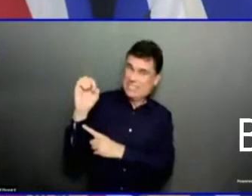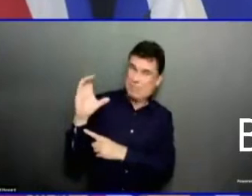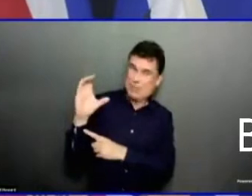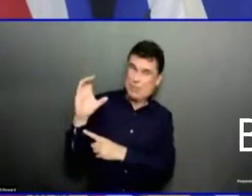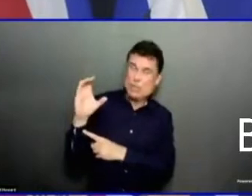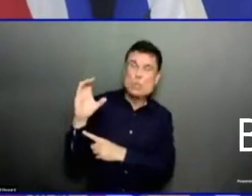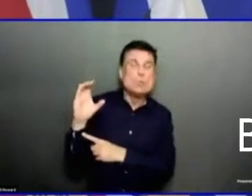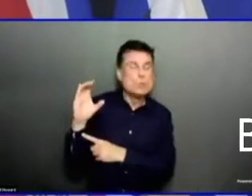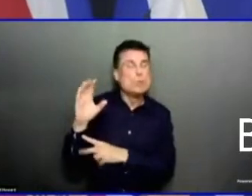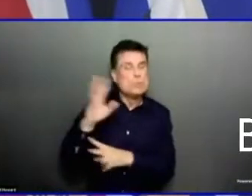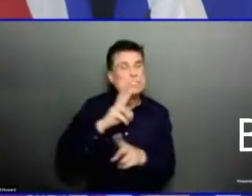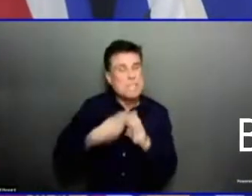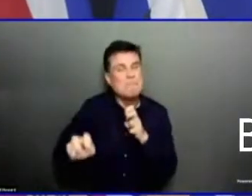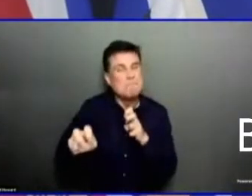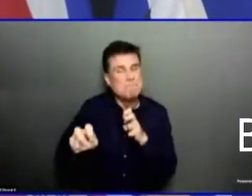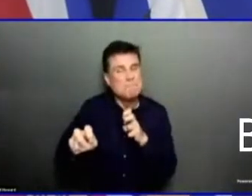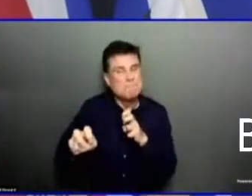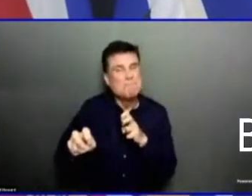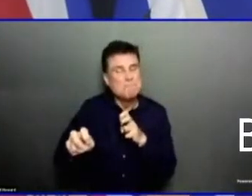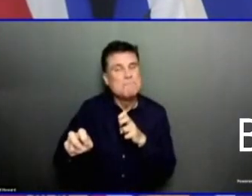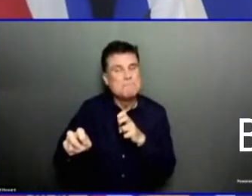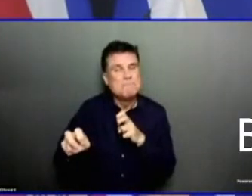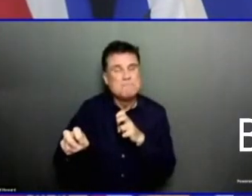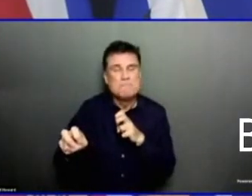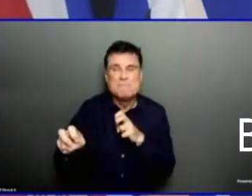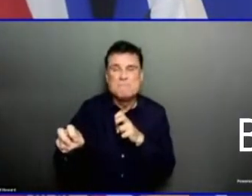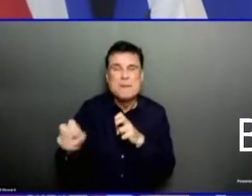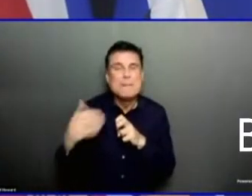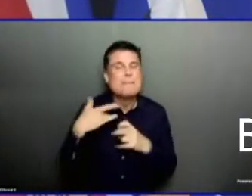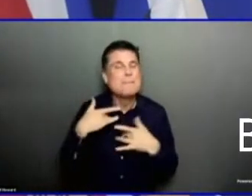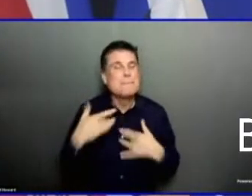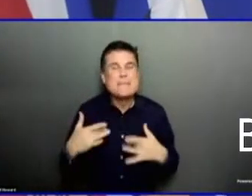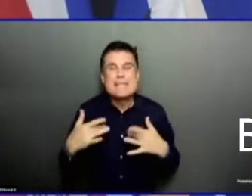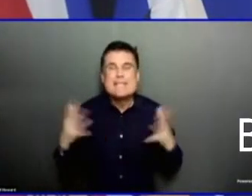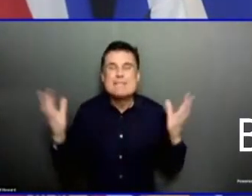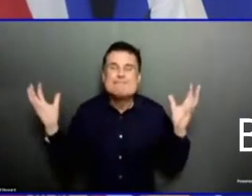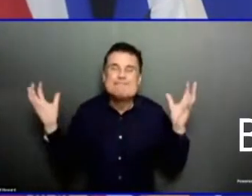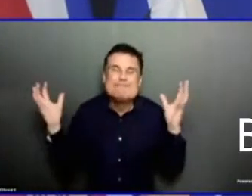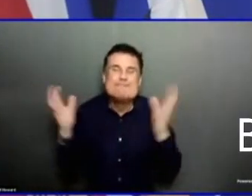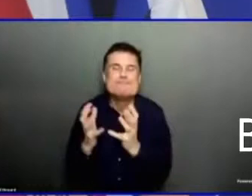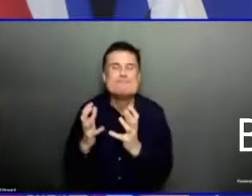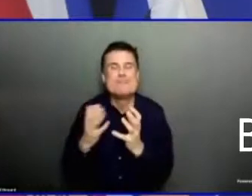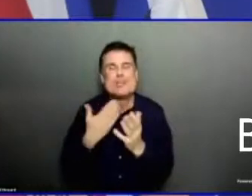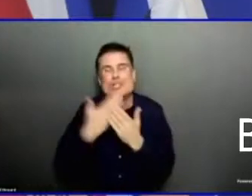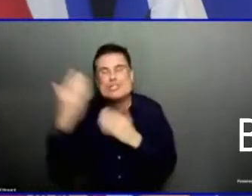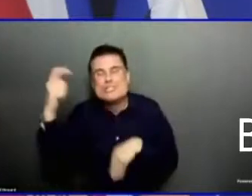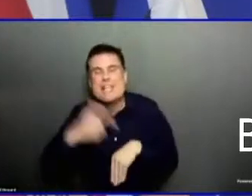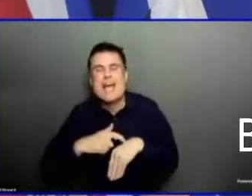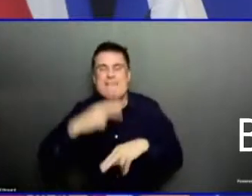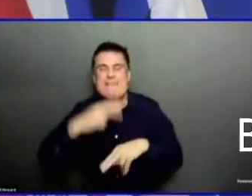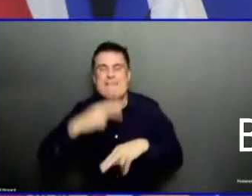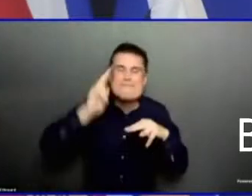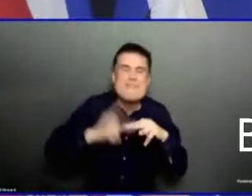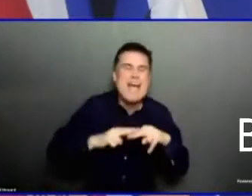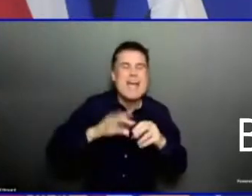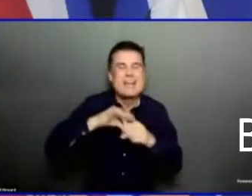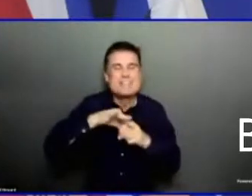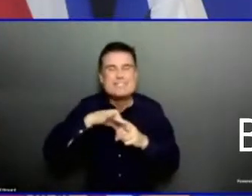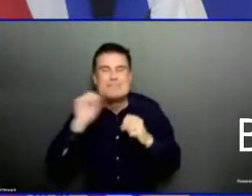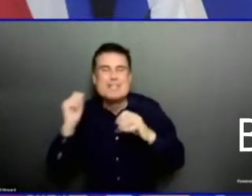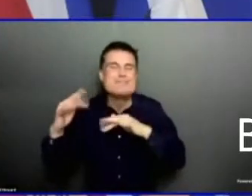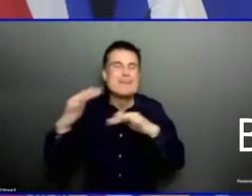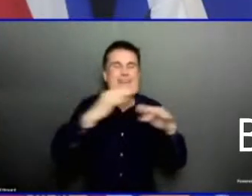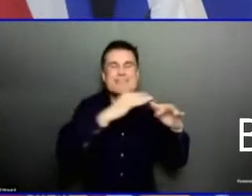are the premiers, those are the government, those are the people of BC, to all those families, those friends, and those caregivers. On their